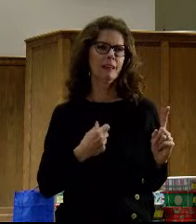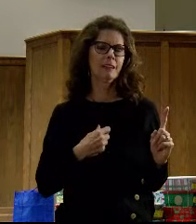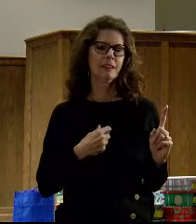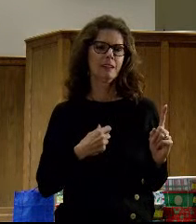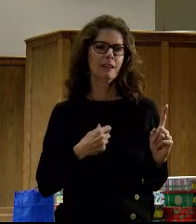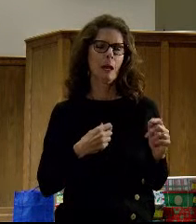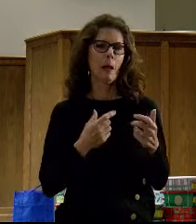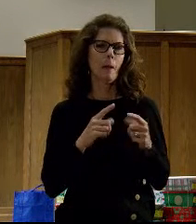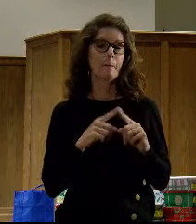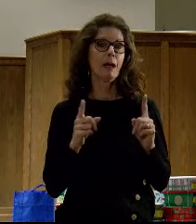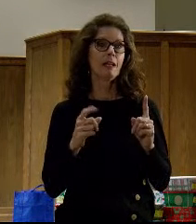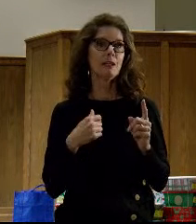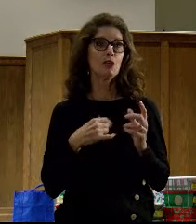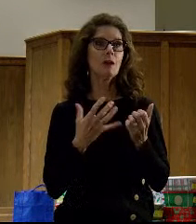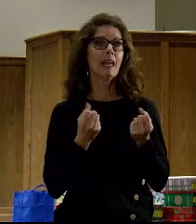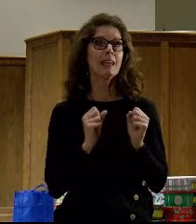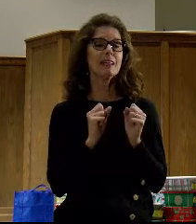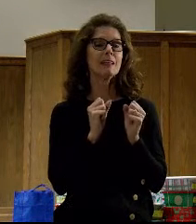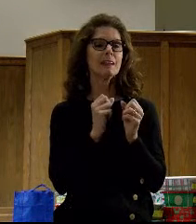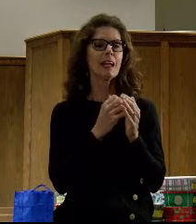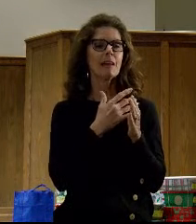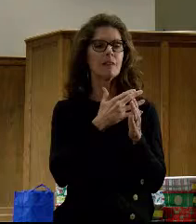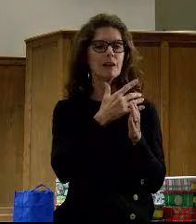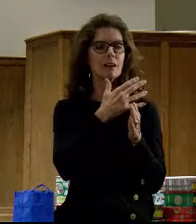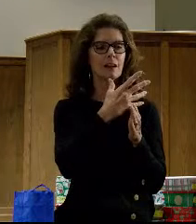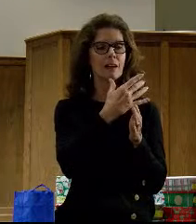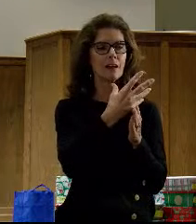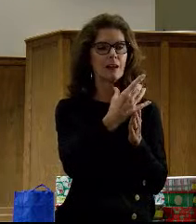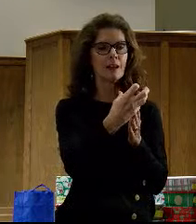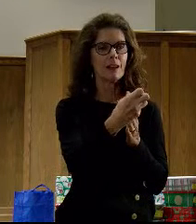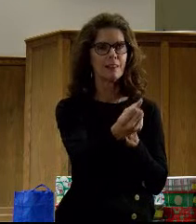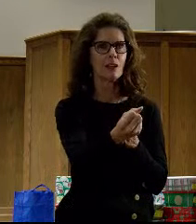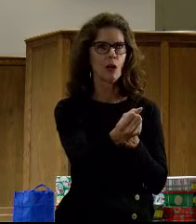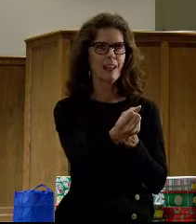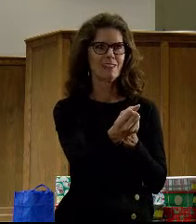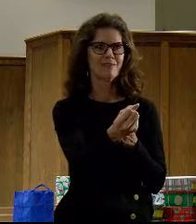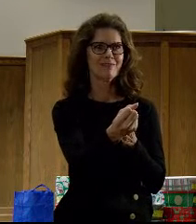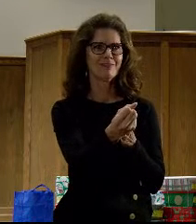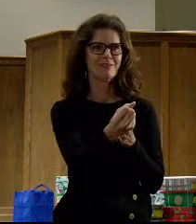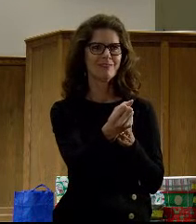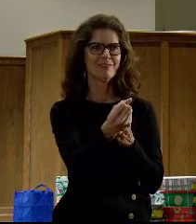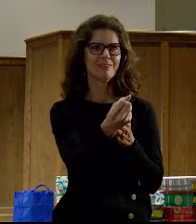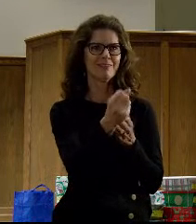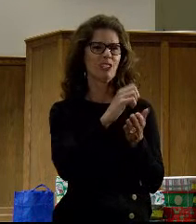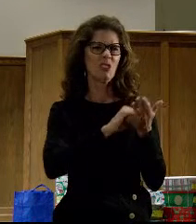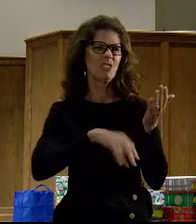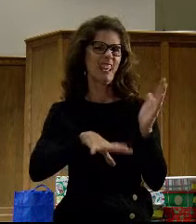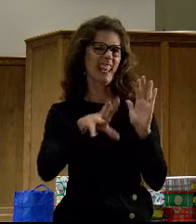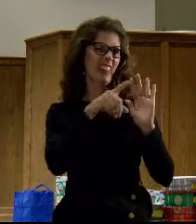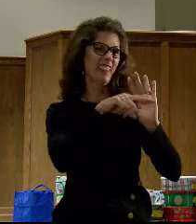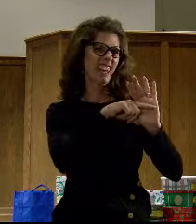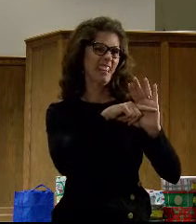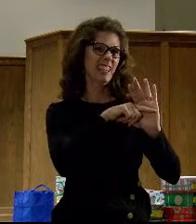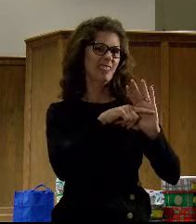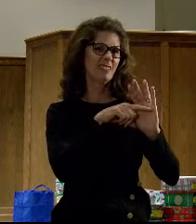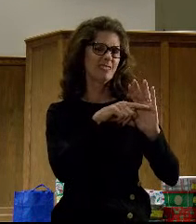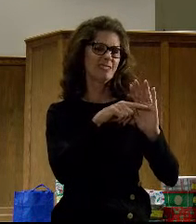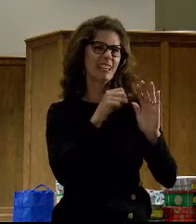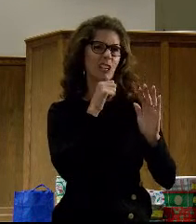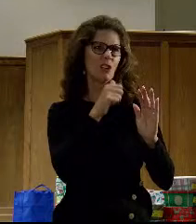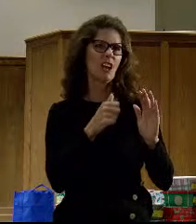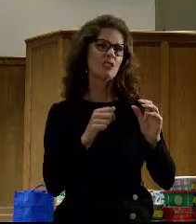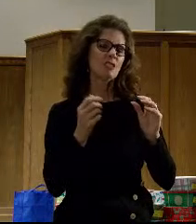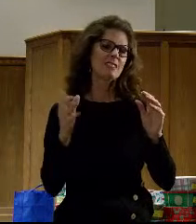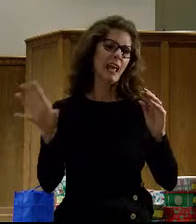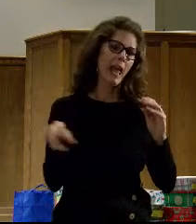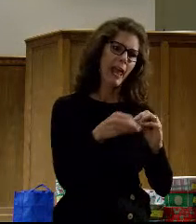but you can starve it. So when you nix the negative narrative, you're just starving the anger. You're not giving it any fuel to burn.